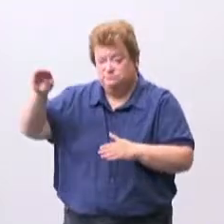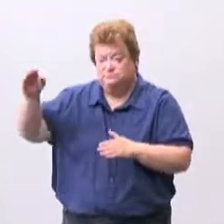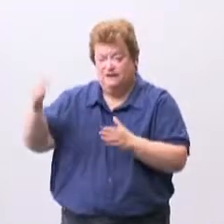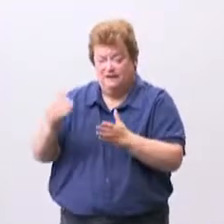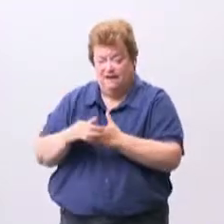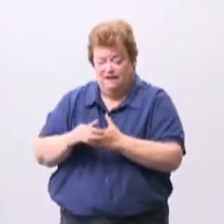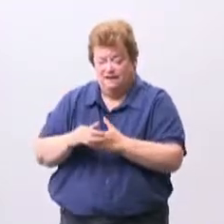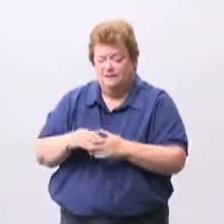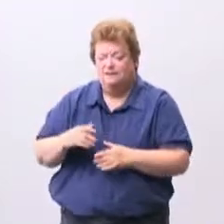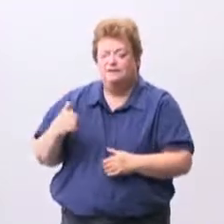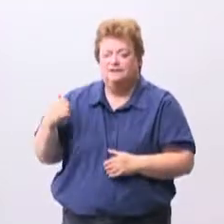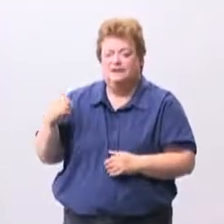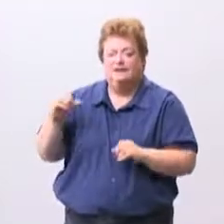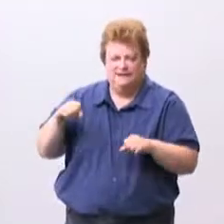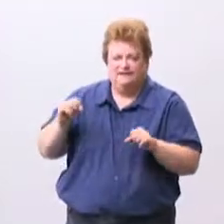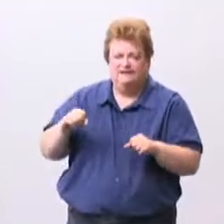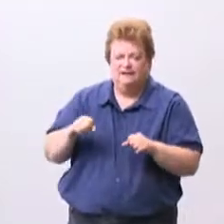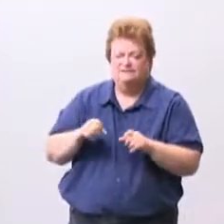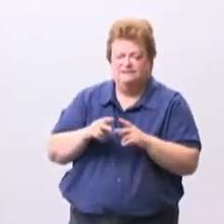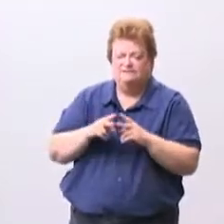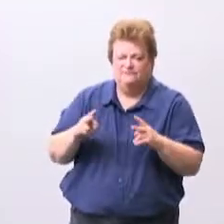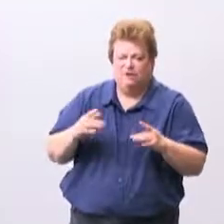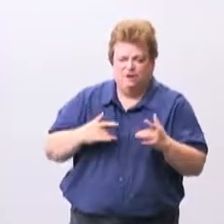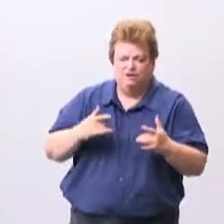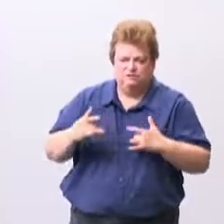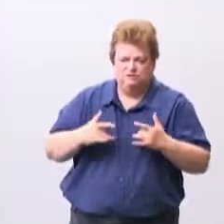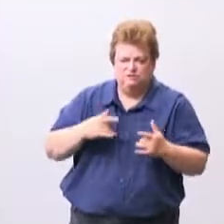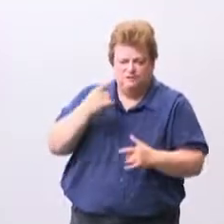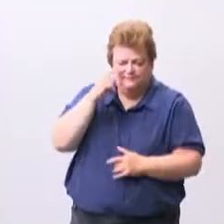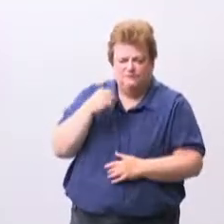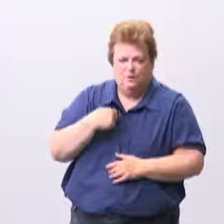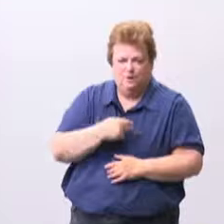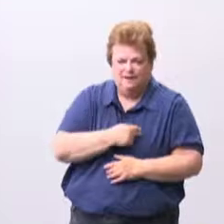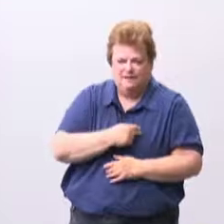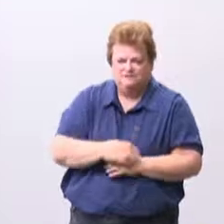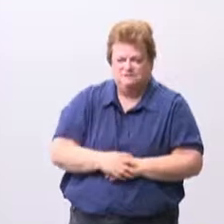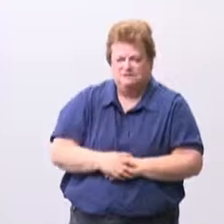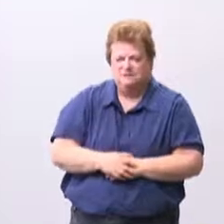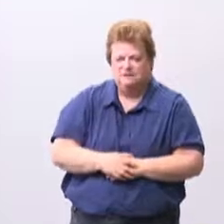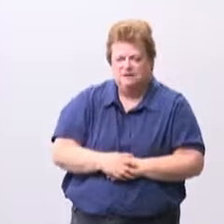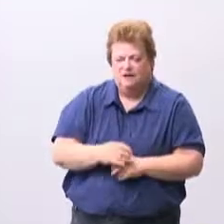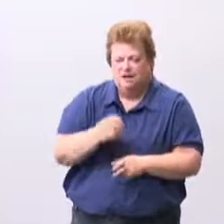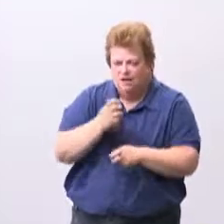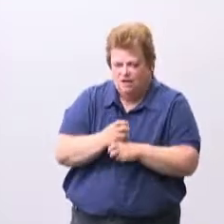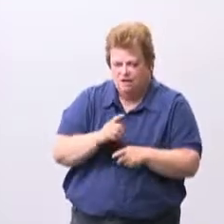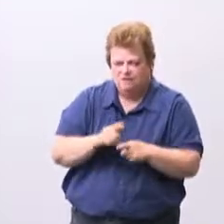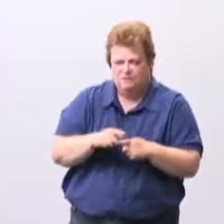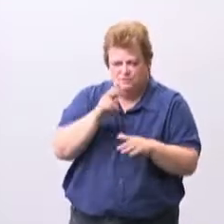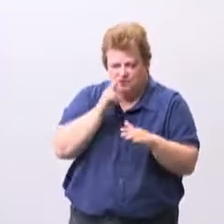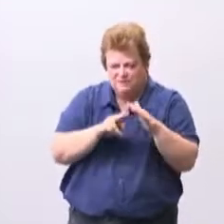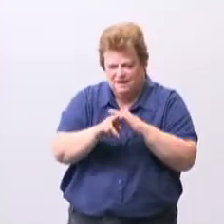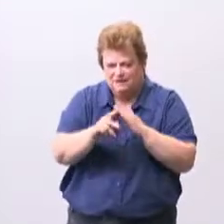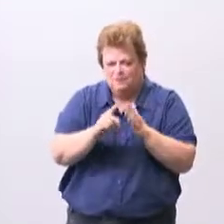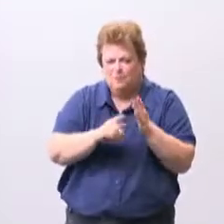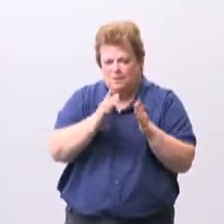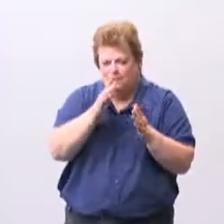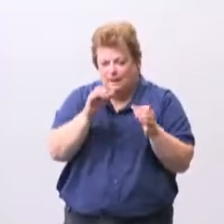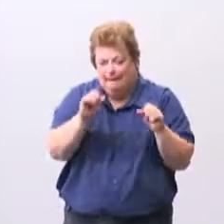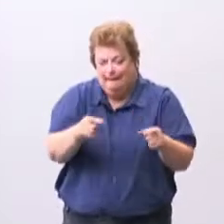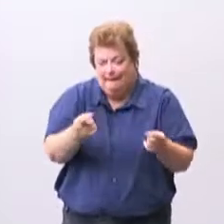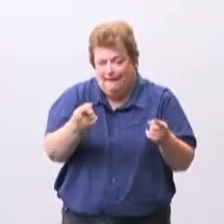that is a real concern for us right now, Matt. And, it's hard to predict what will happen, and that's why we